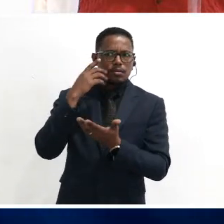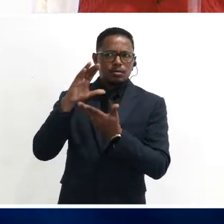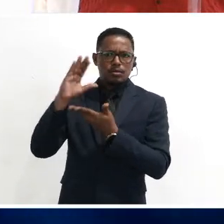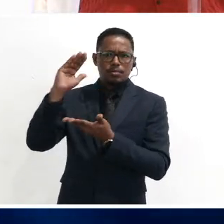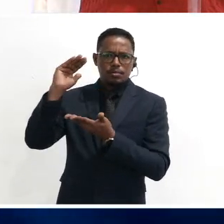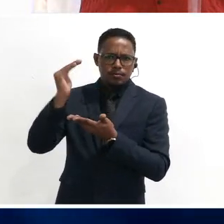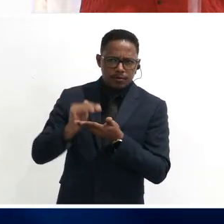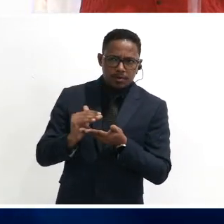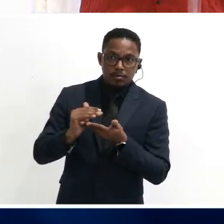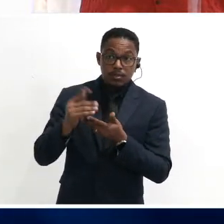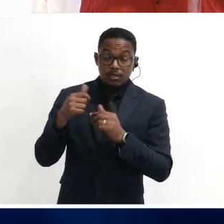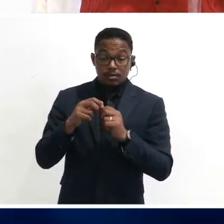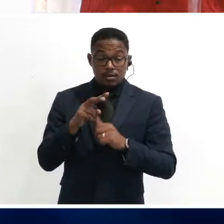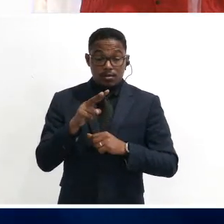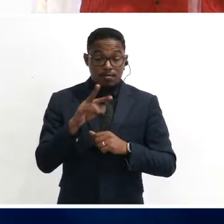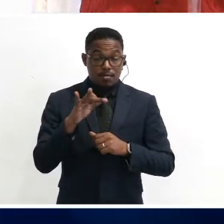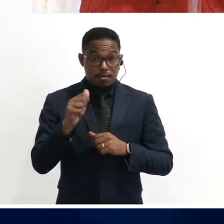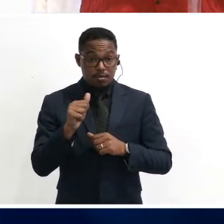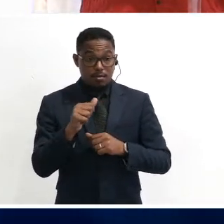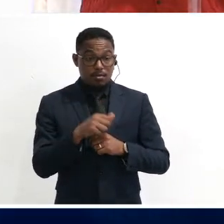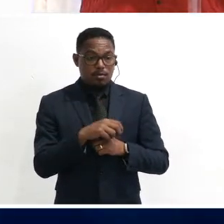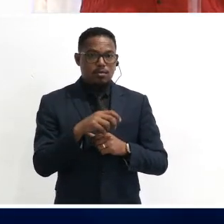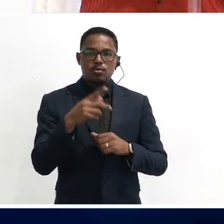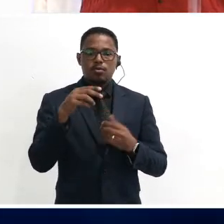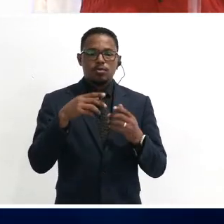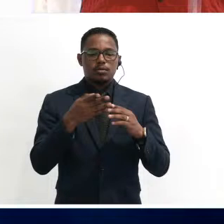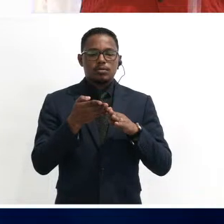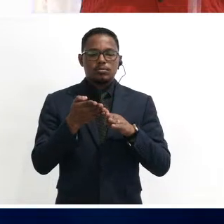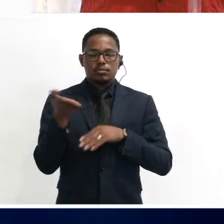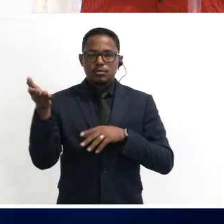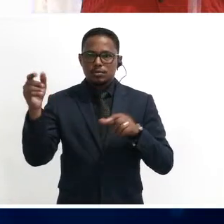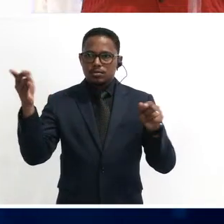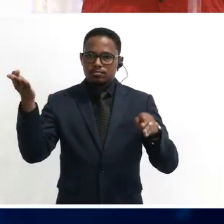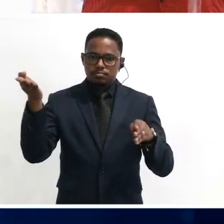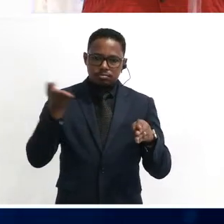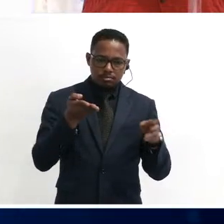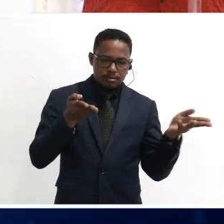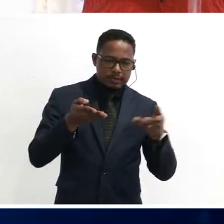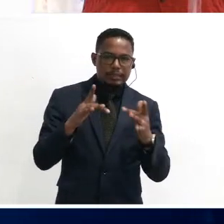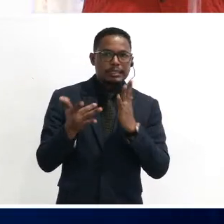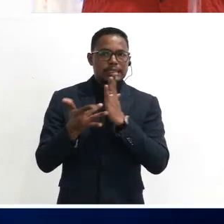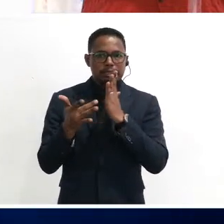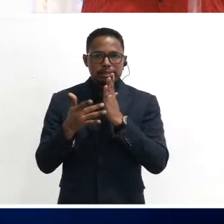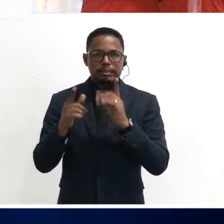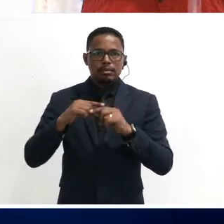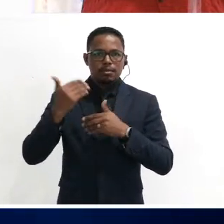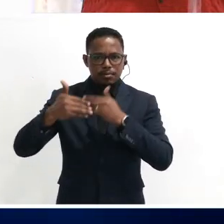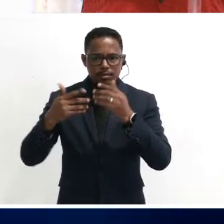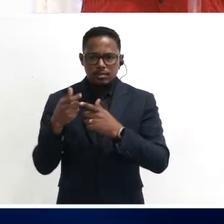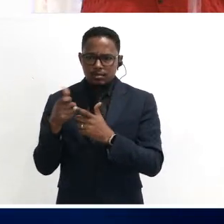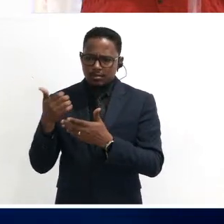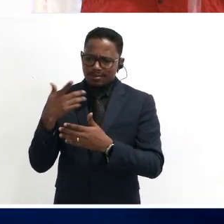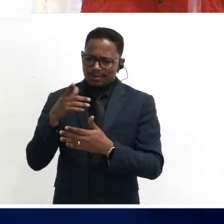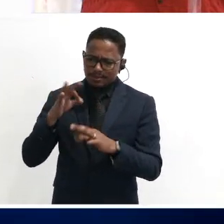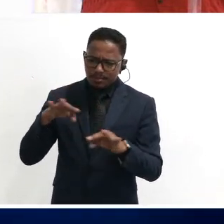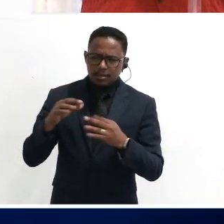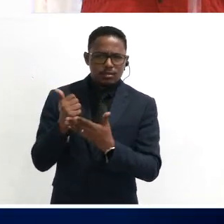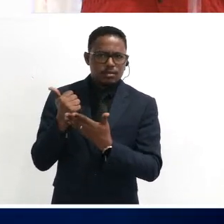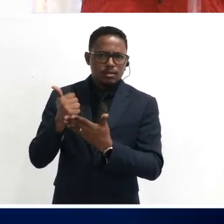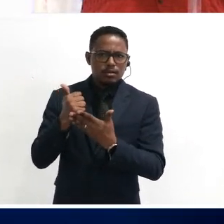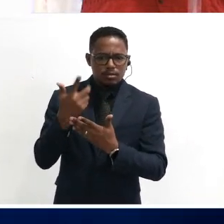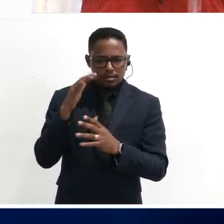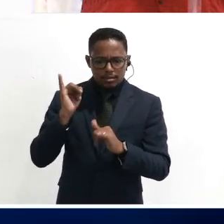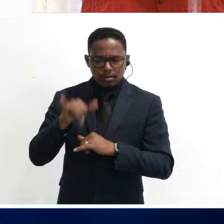reduce. So making sure we have the technologies and processes to support that is all what it's about